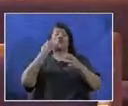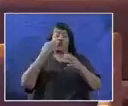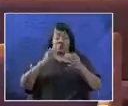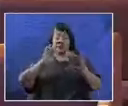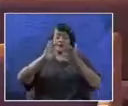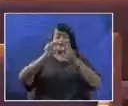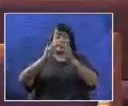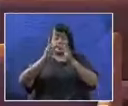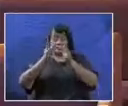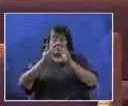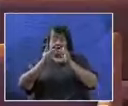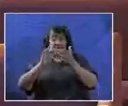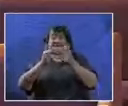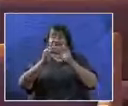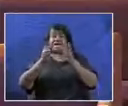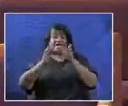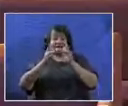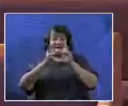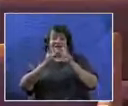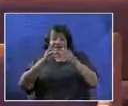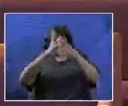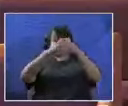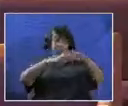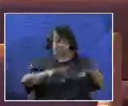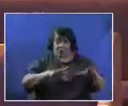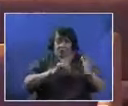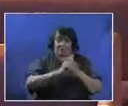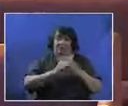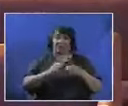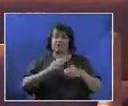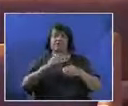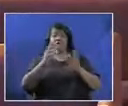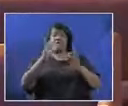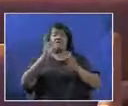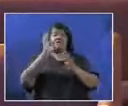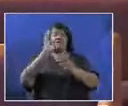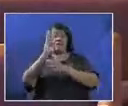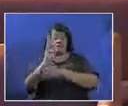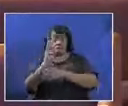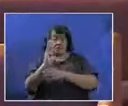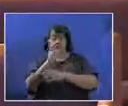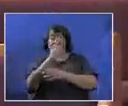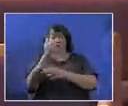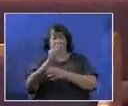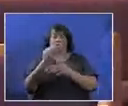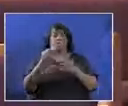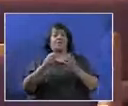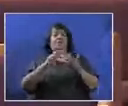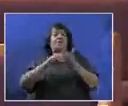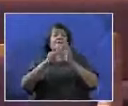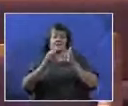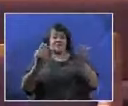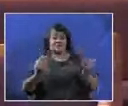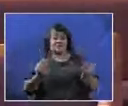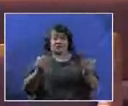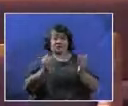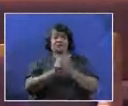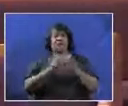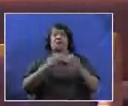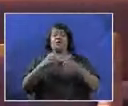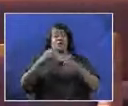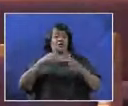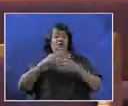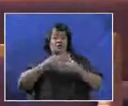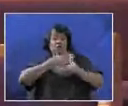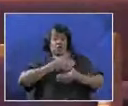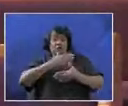our primary means today. So please, if you know somebody that's trying to access through YouTube, shoot them a quick text during this time.